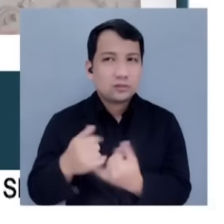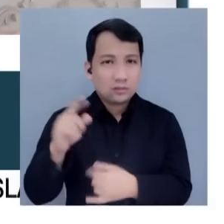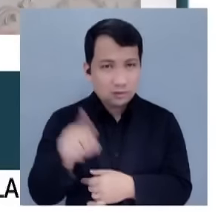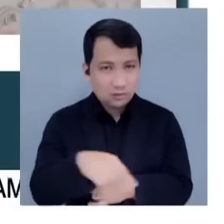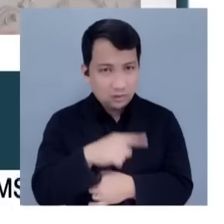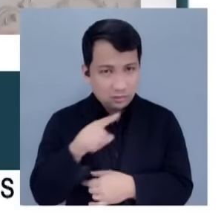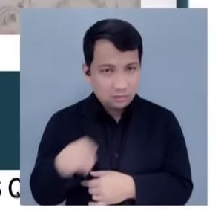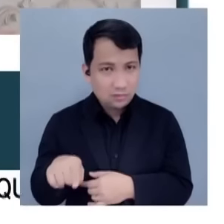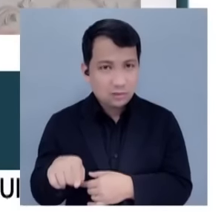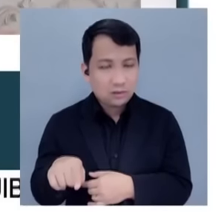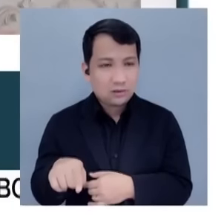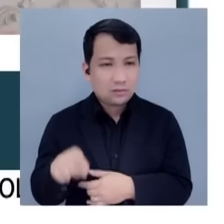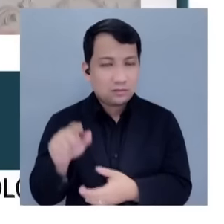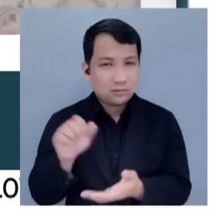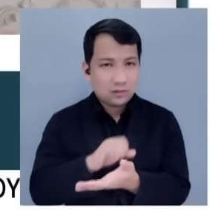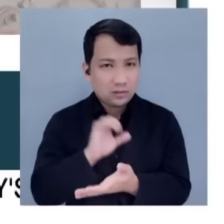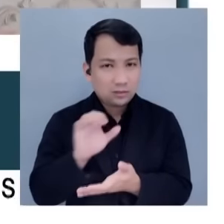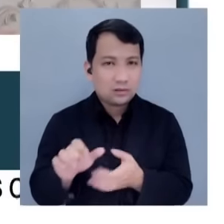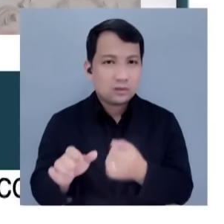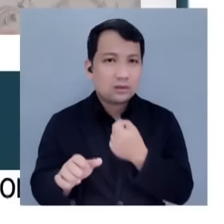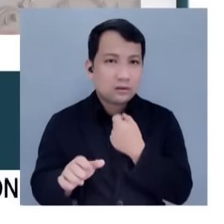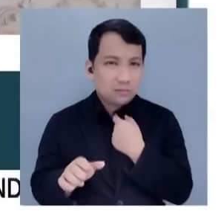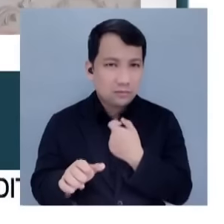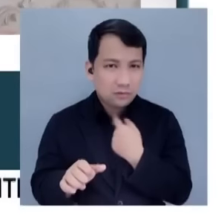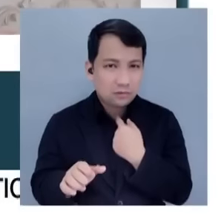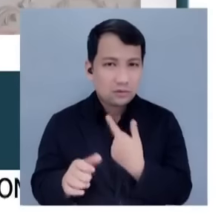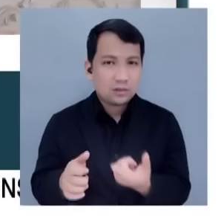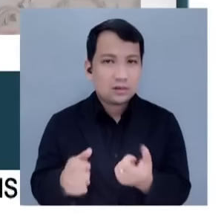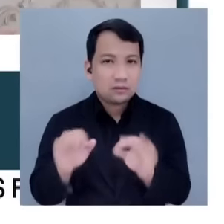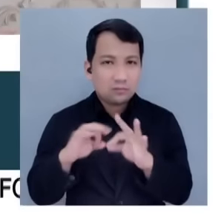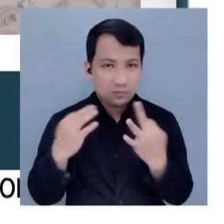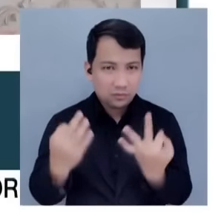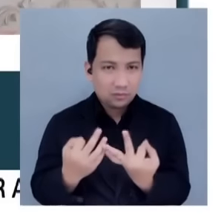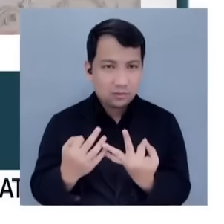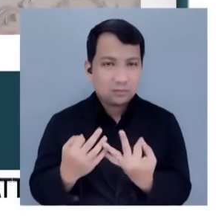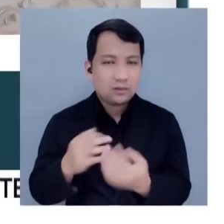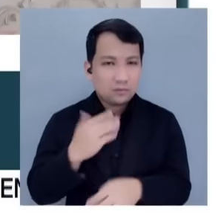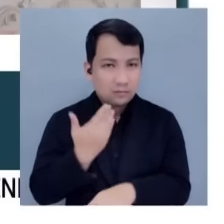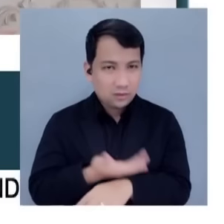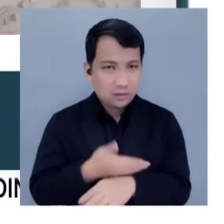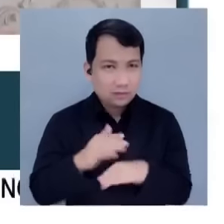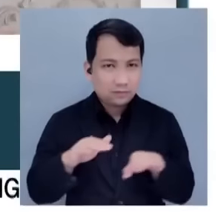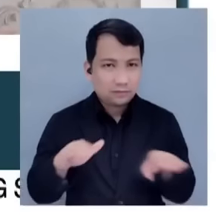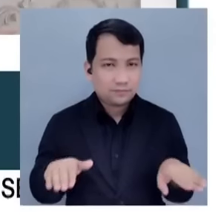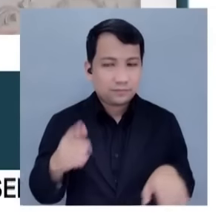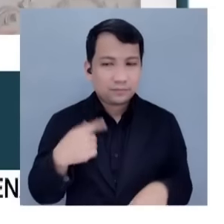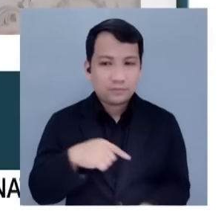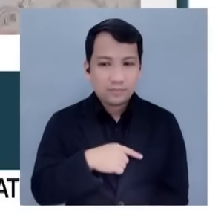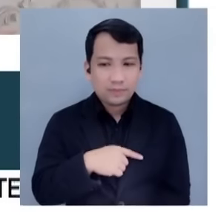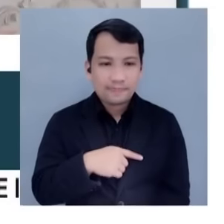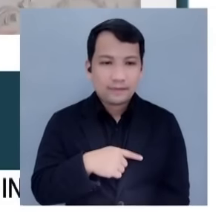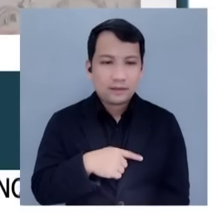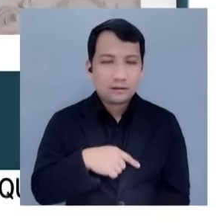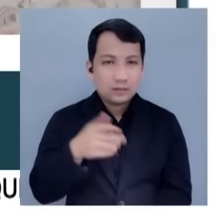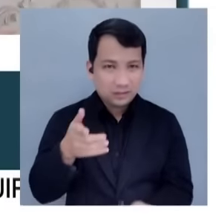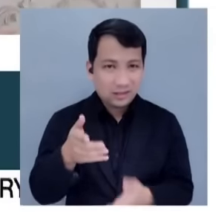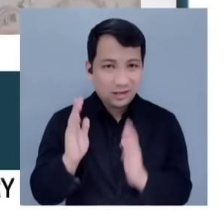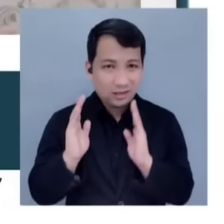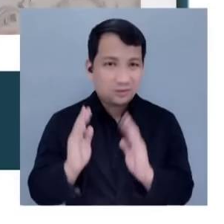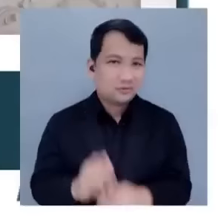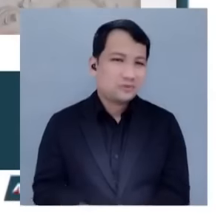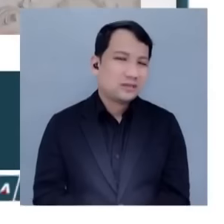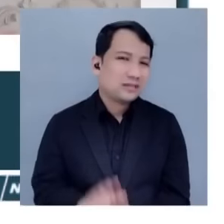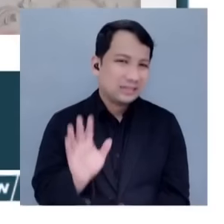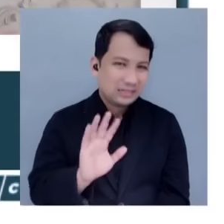yung pambababoy, pambabastos, lalo ng pamilya, lalo na yung mga anak natin, ay hinahayaan natin.